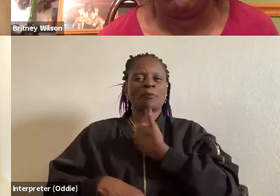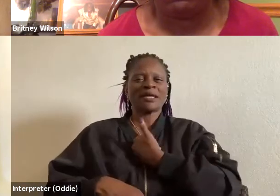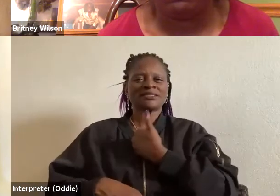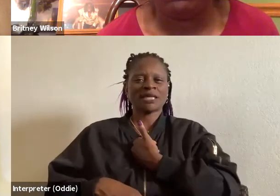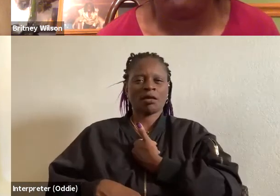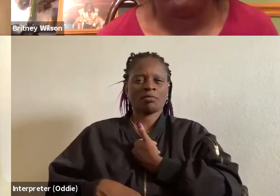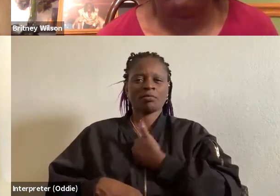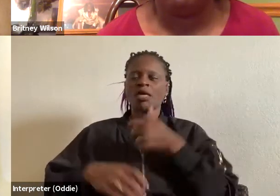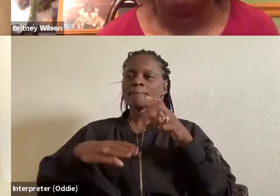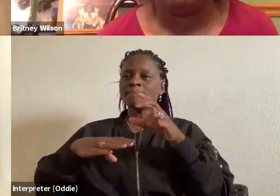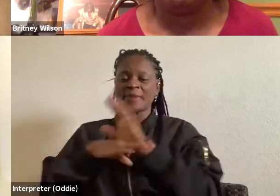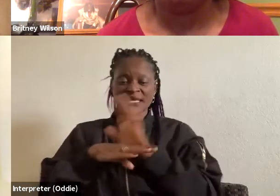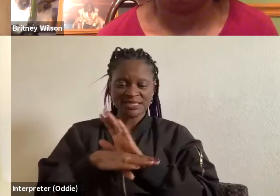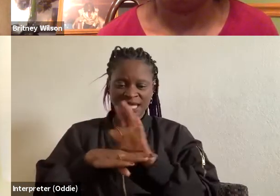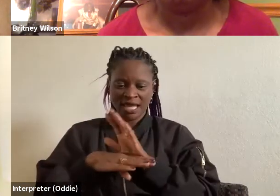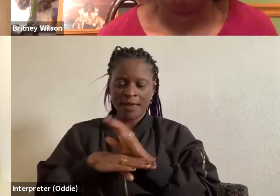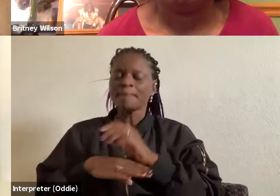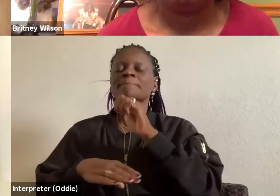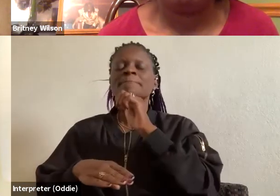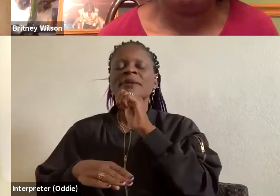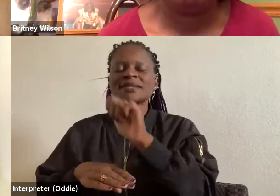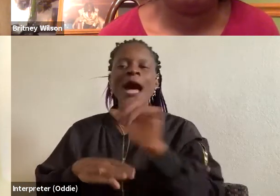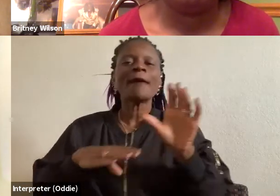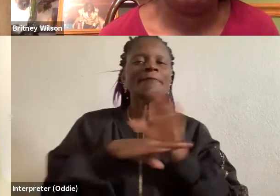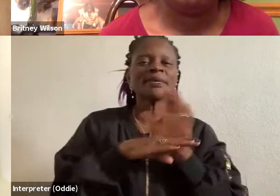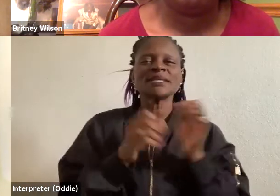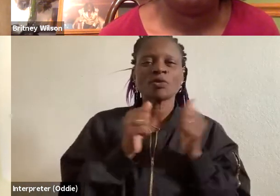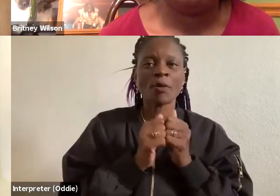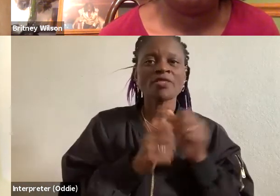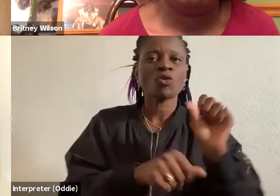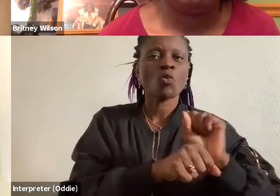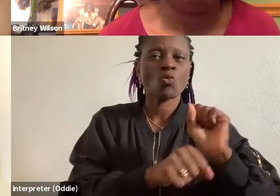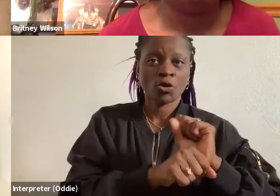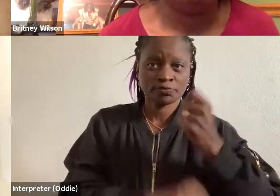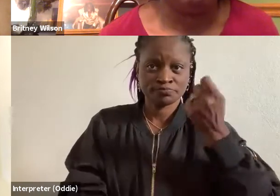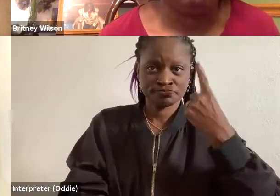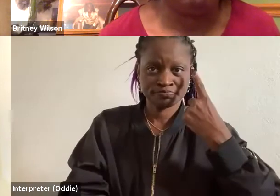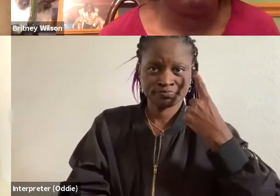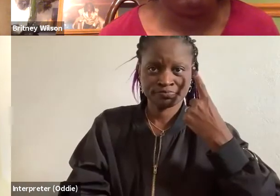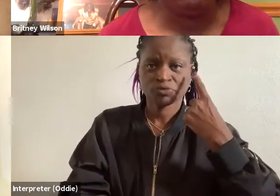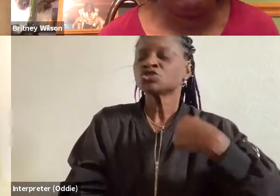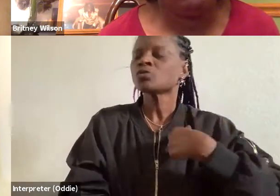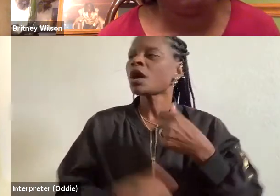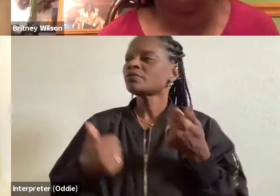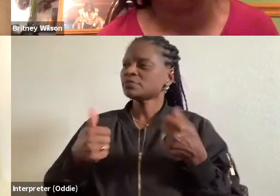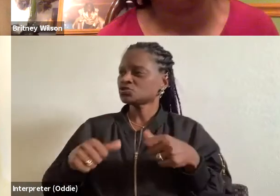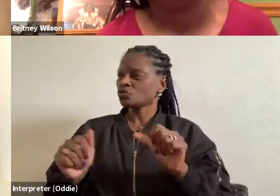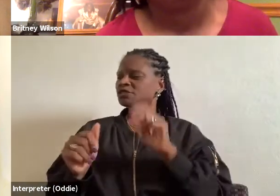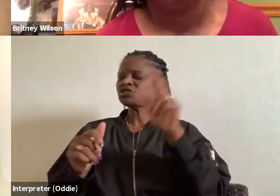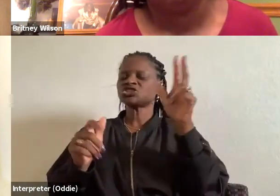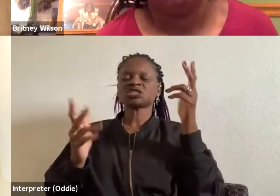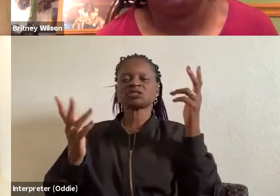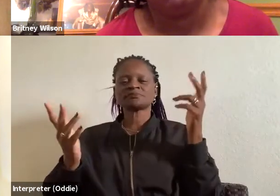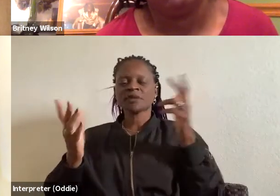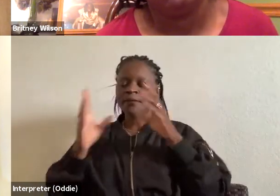being busy from work. And that's how I've been really taking care of myself on that front. That and like just listening to the things I